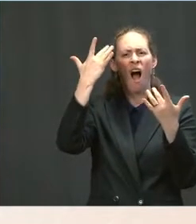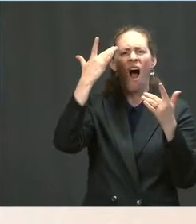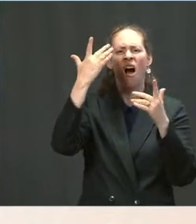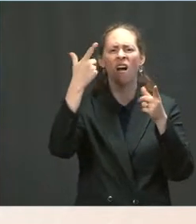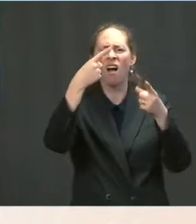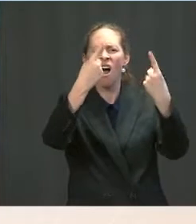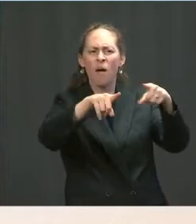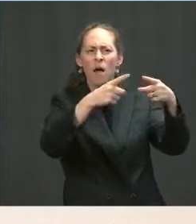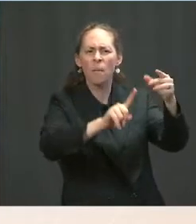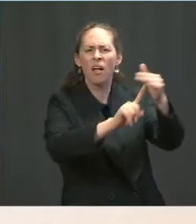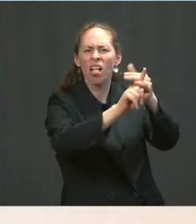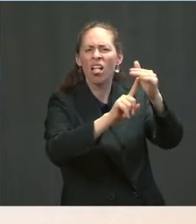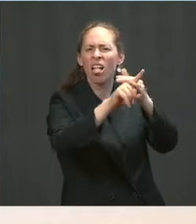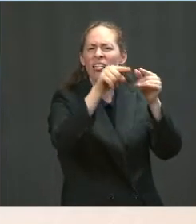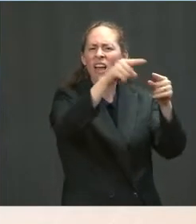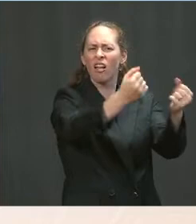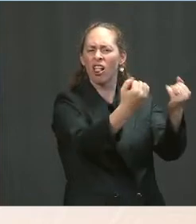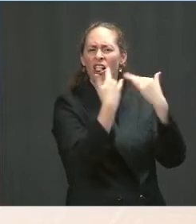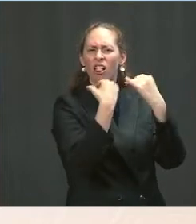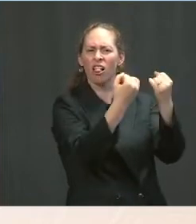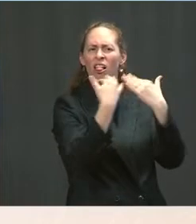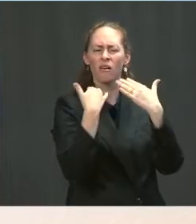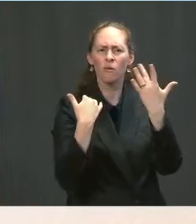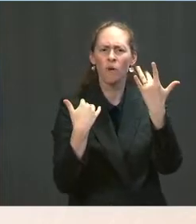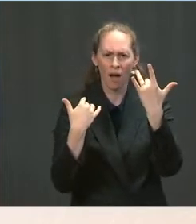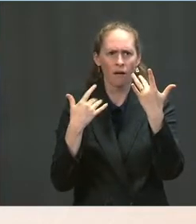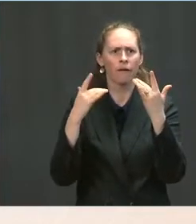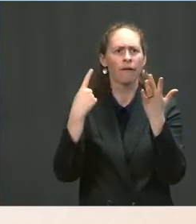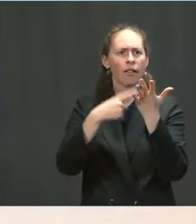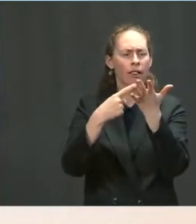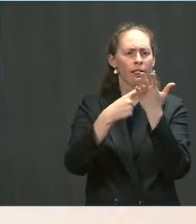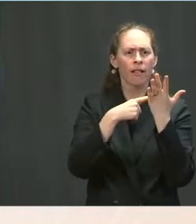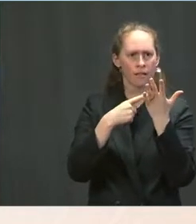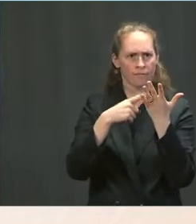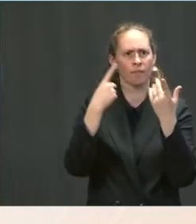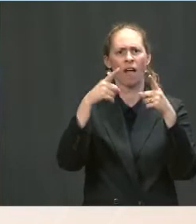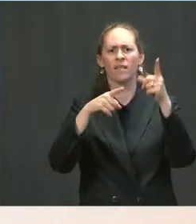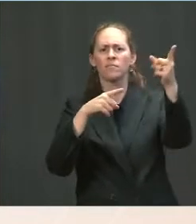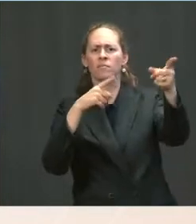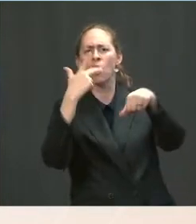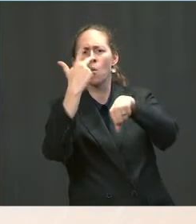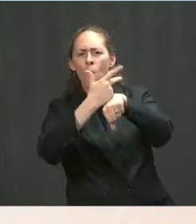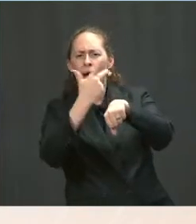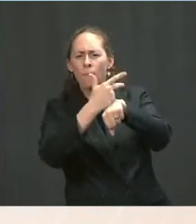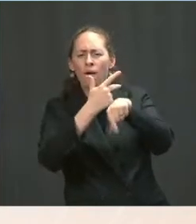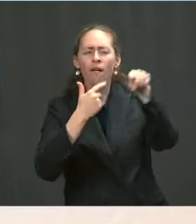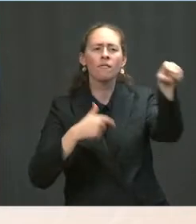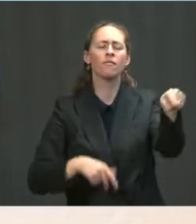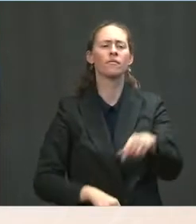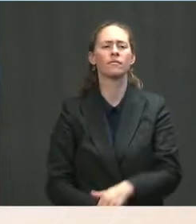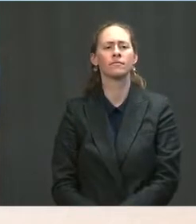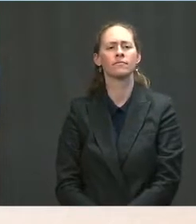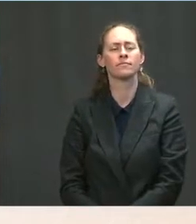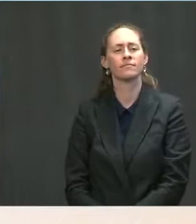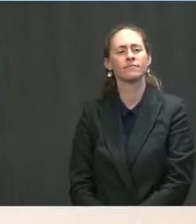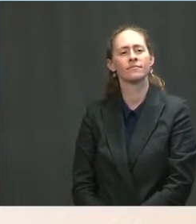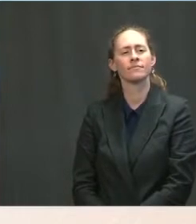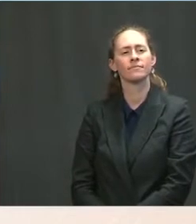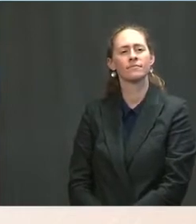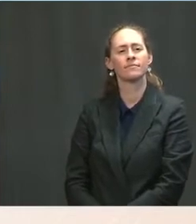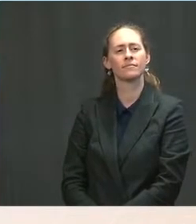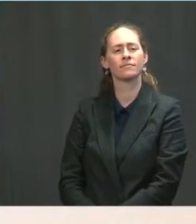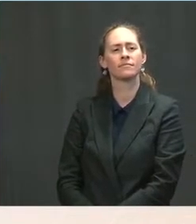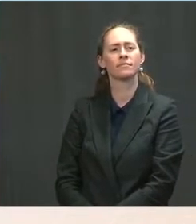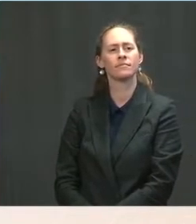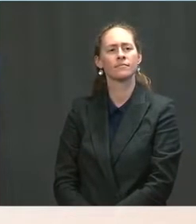after Guatemala's special prosecutor against impunity was fired. The State Department has suspended